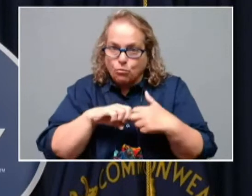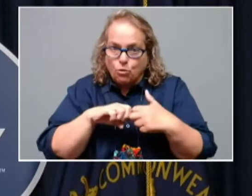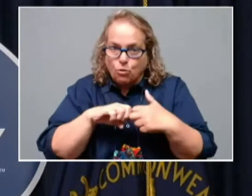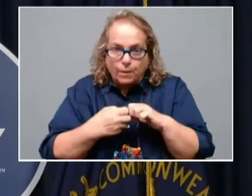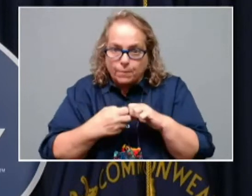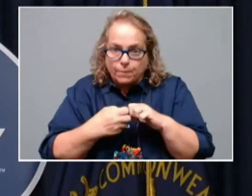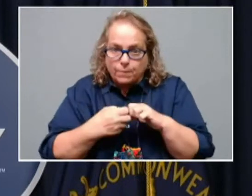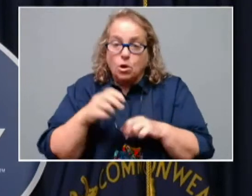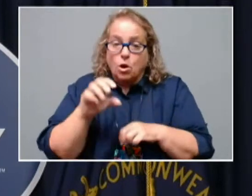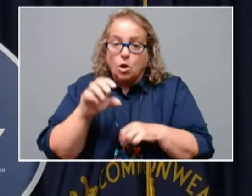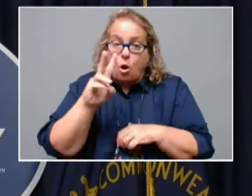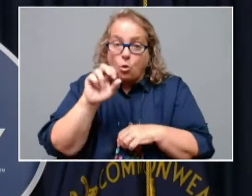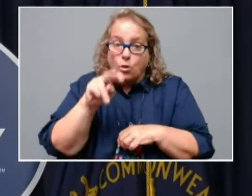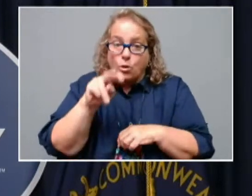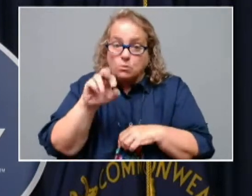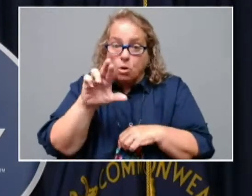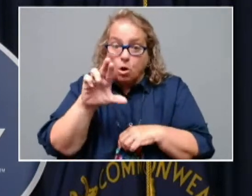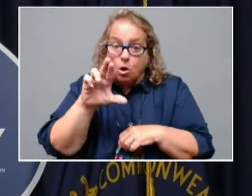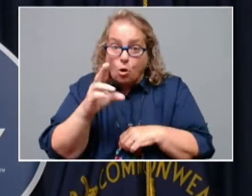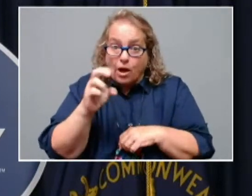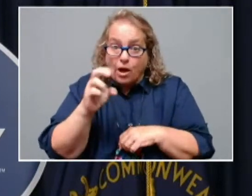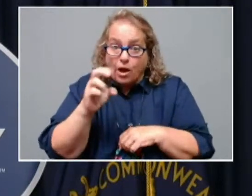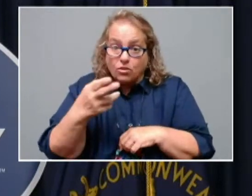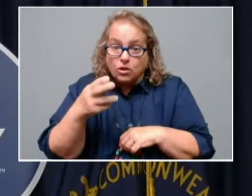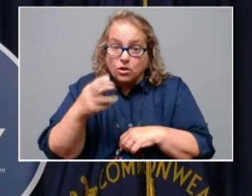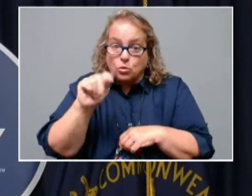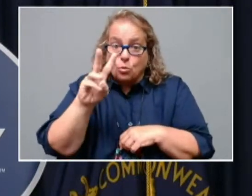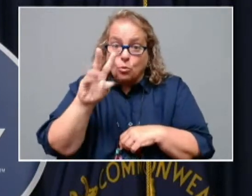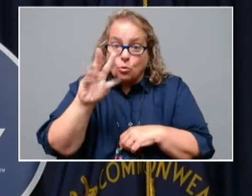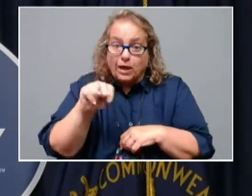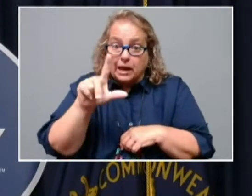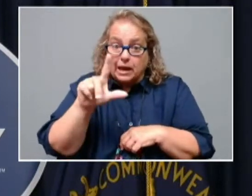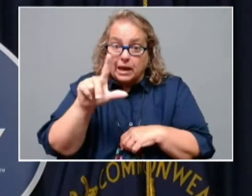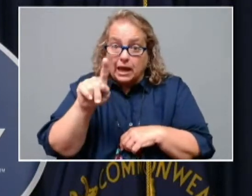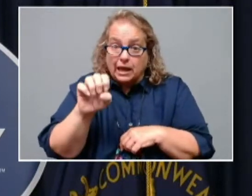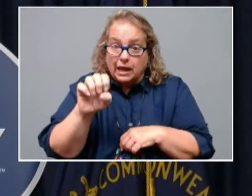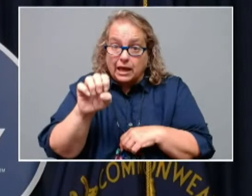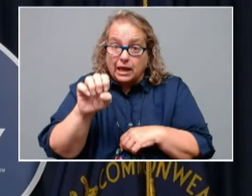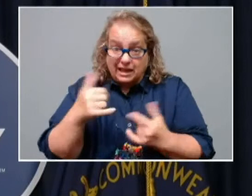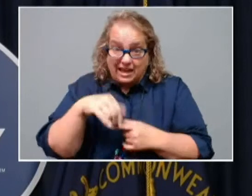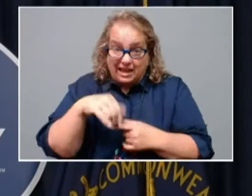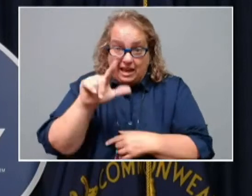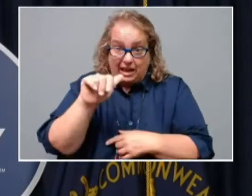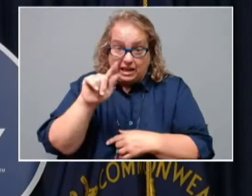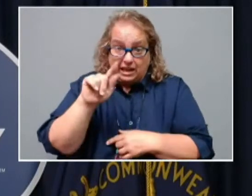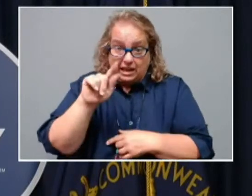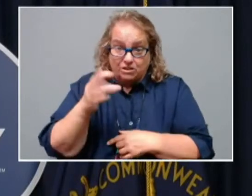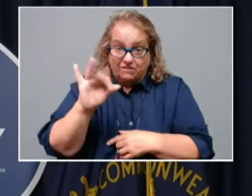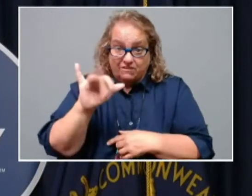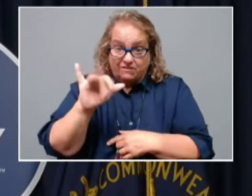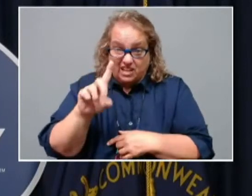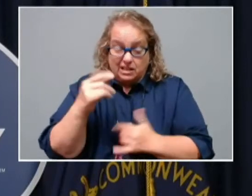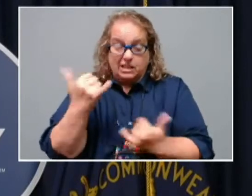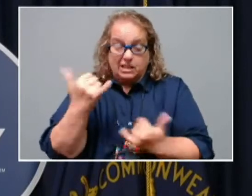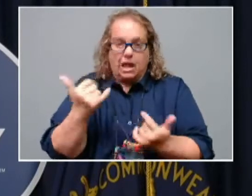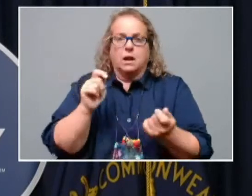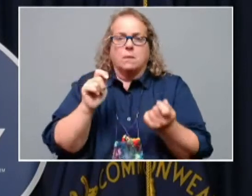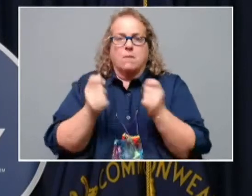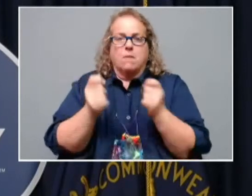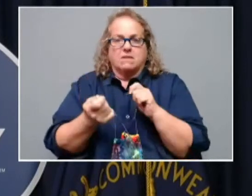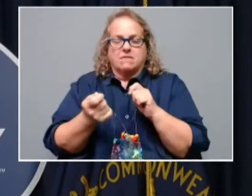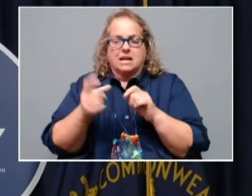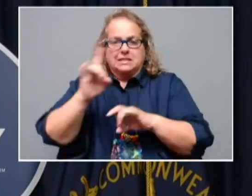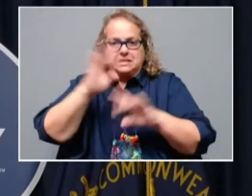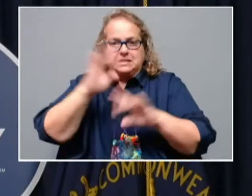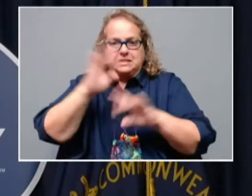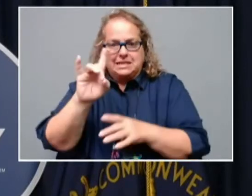Owensboro Health in Twin Lake having to, in Litchfield, is reporting to being in a modified disaster mode